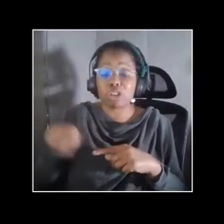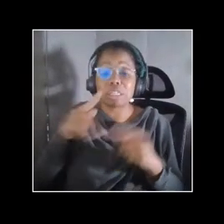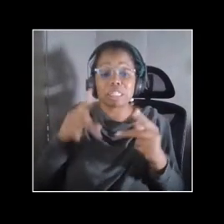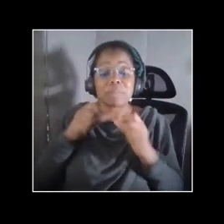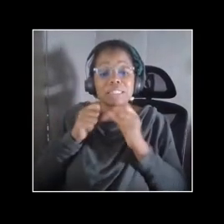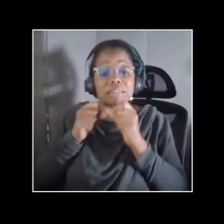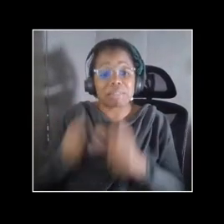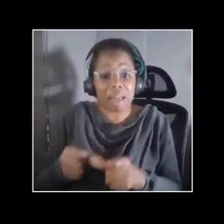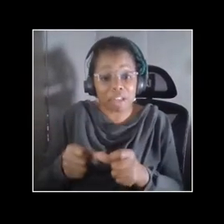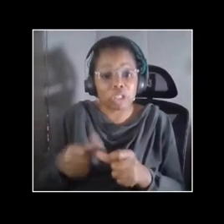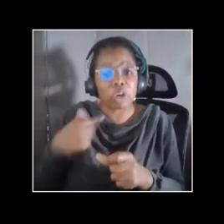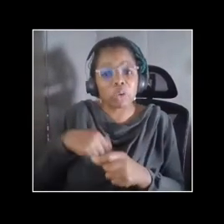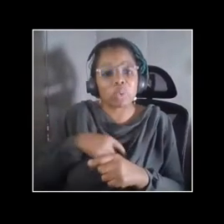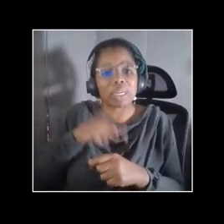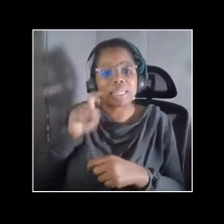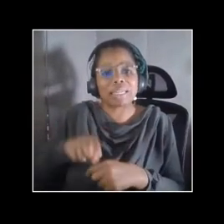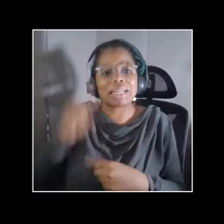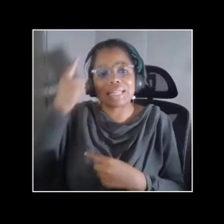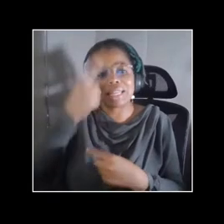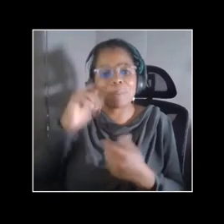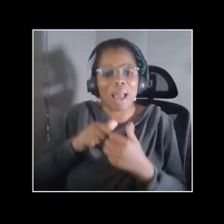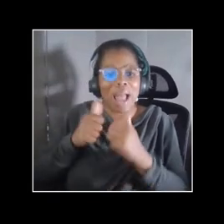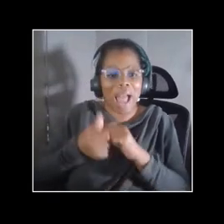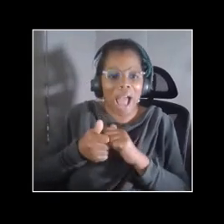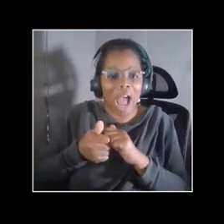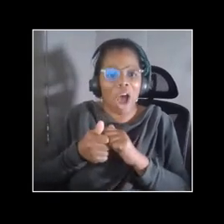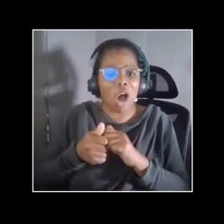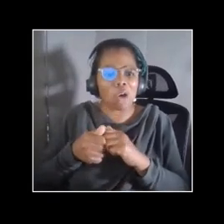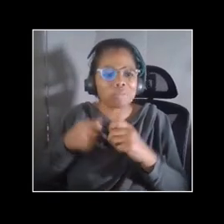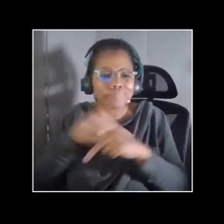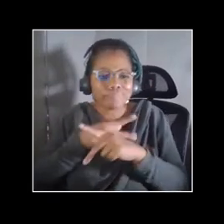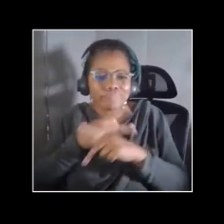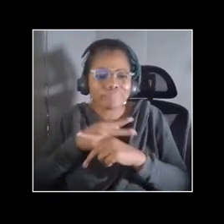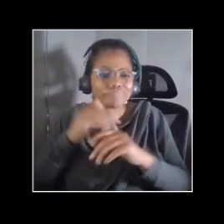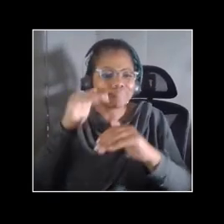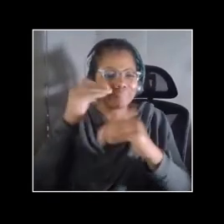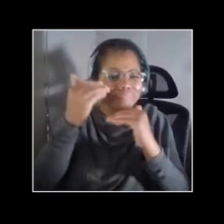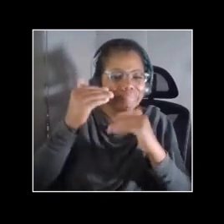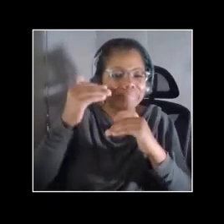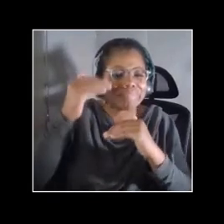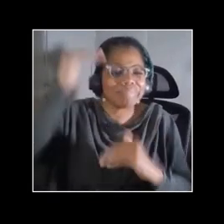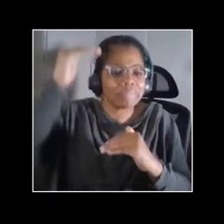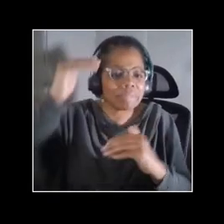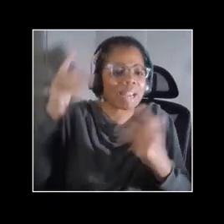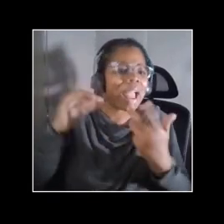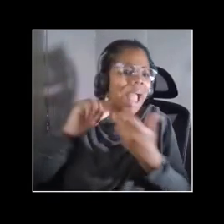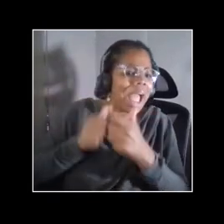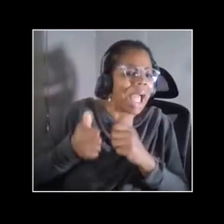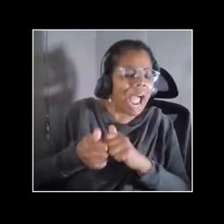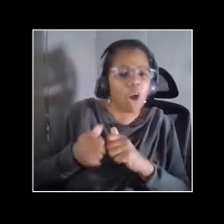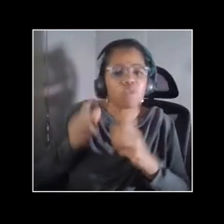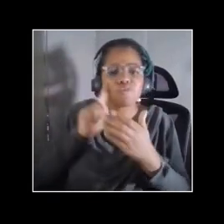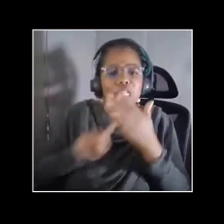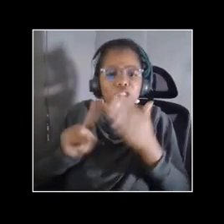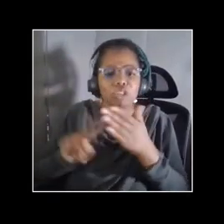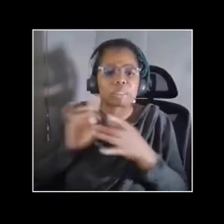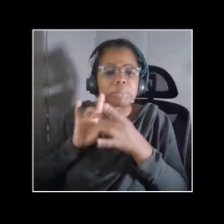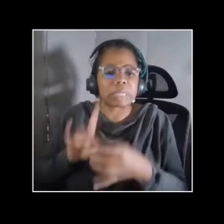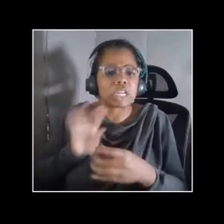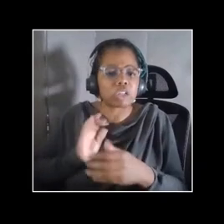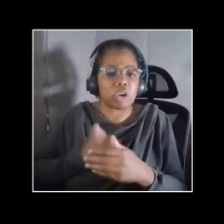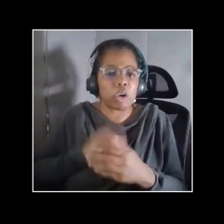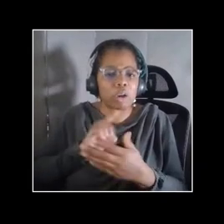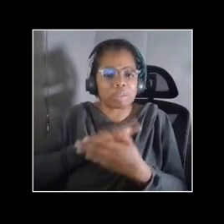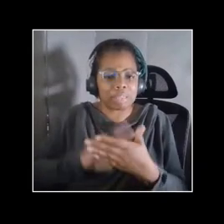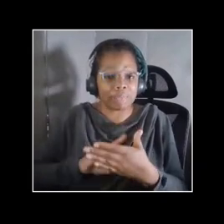generations, we really need to be thinking about how to push boundaries and really tie our research into our design. And so Sasaki really